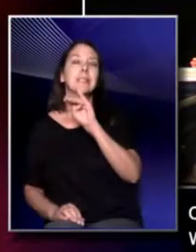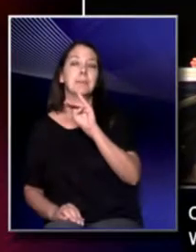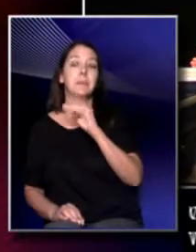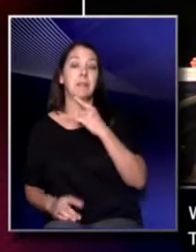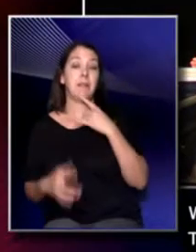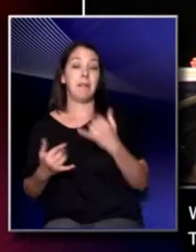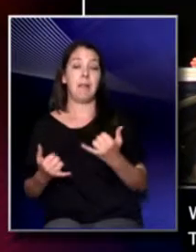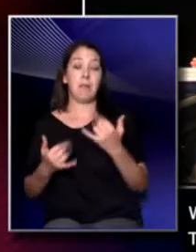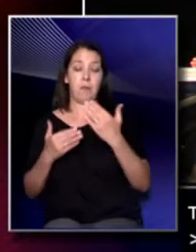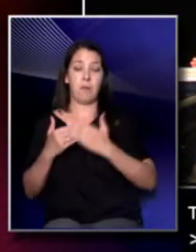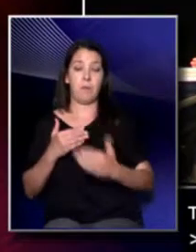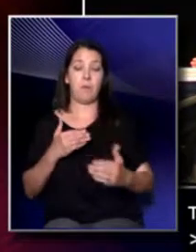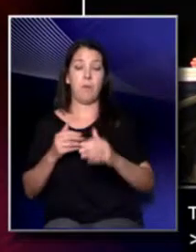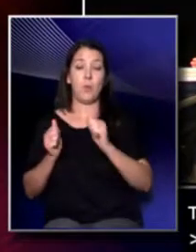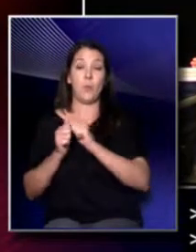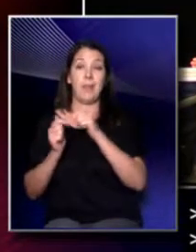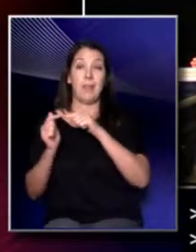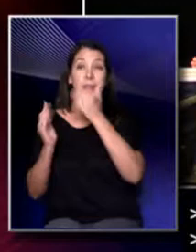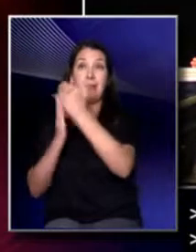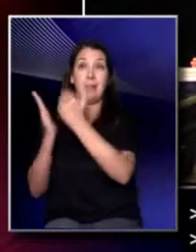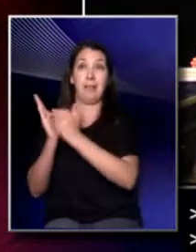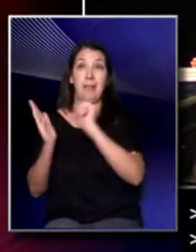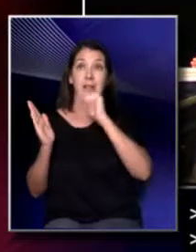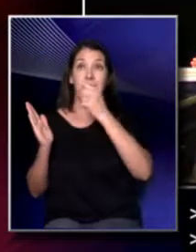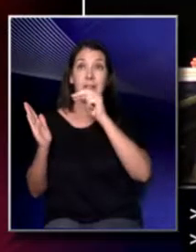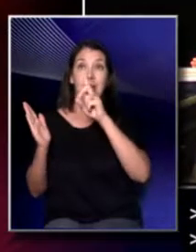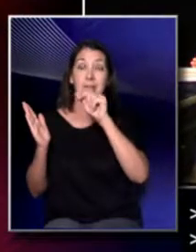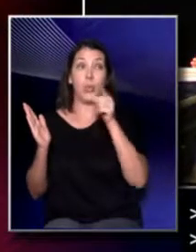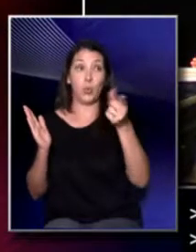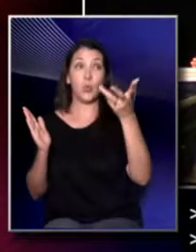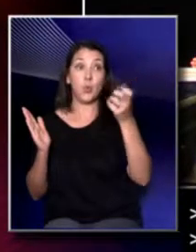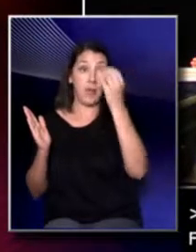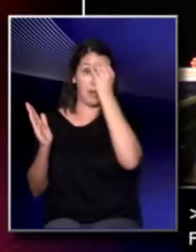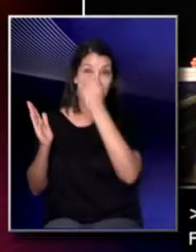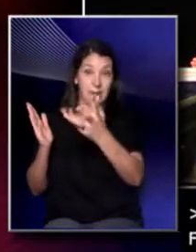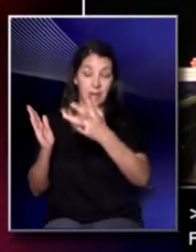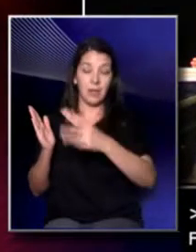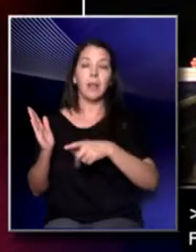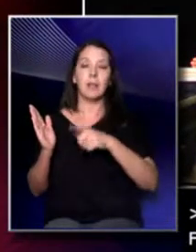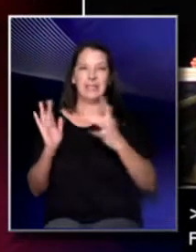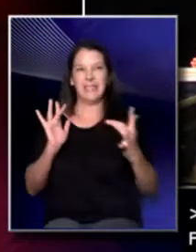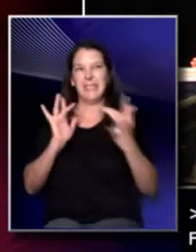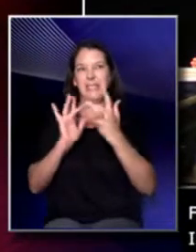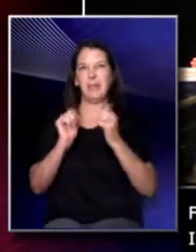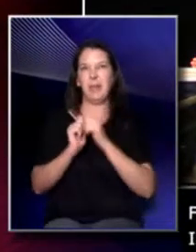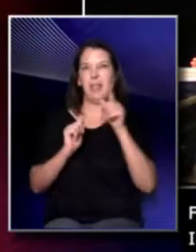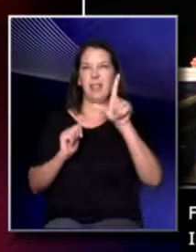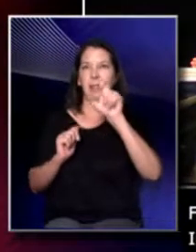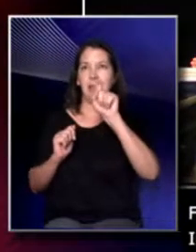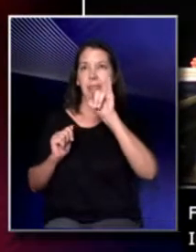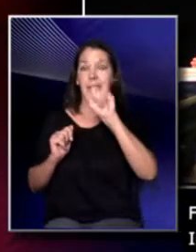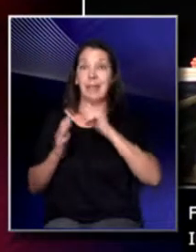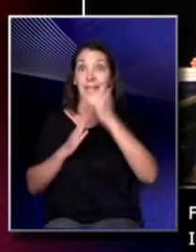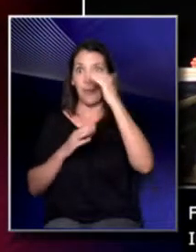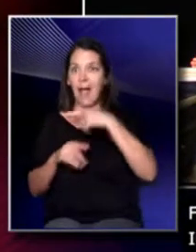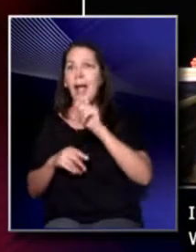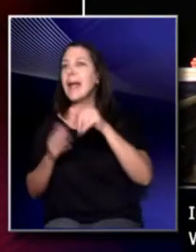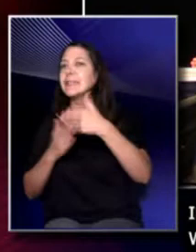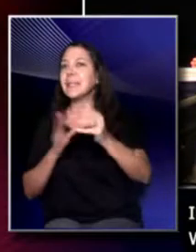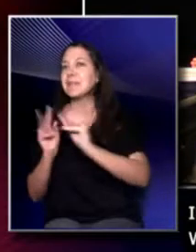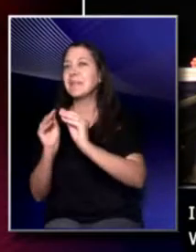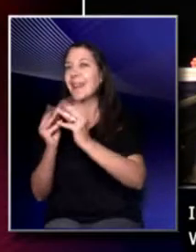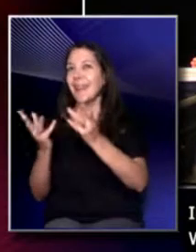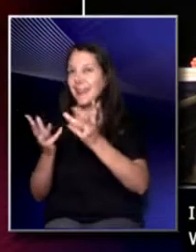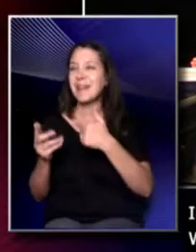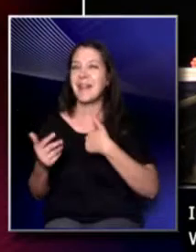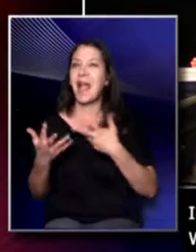agenda, if you have something to report, we'll put you on the agenda with Leticia. Okay? And that's why I asked when the next meeting is, because I will